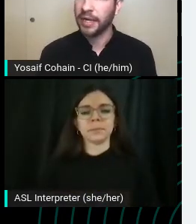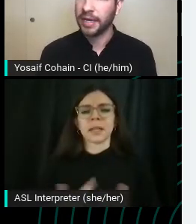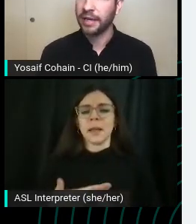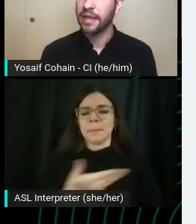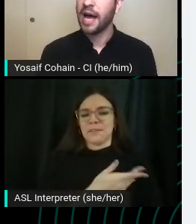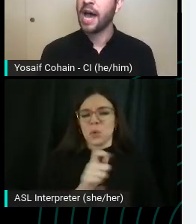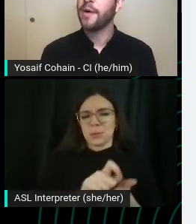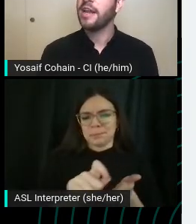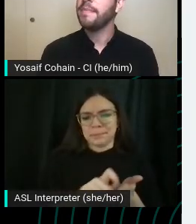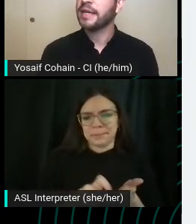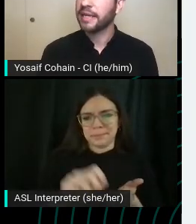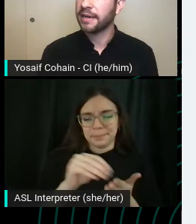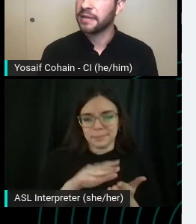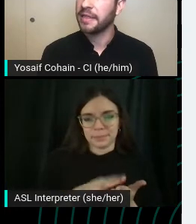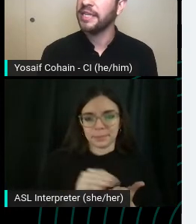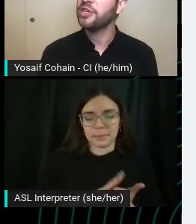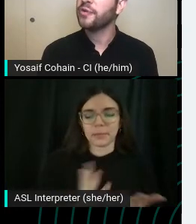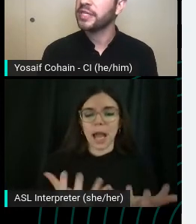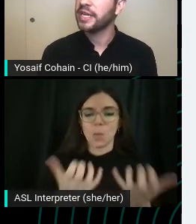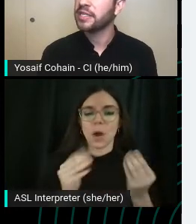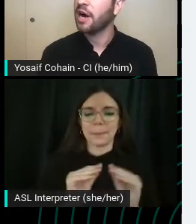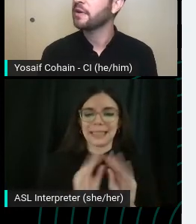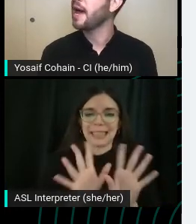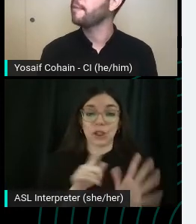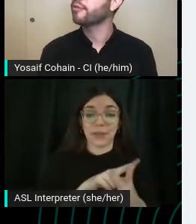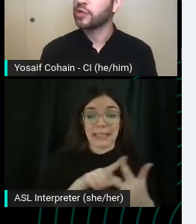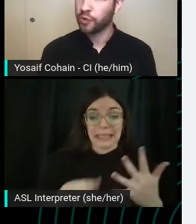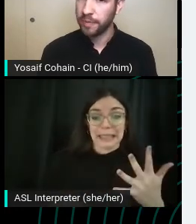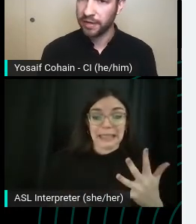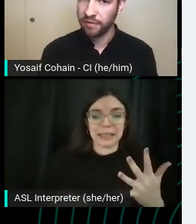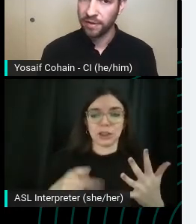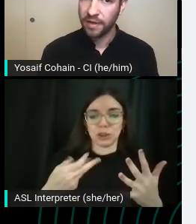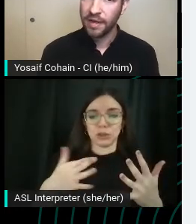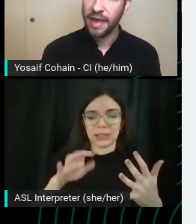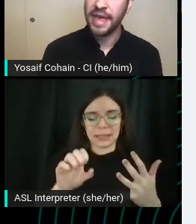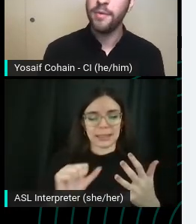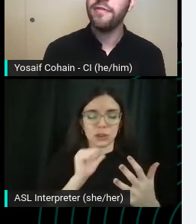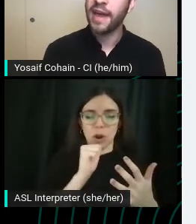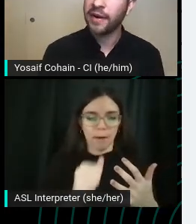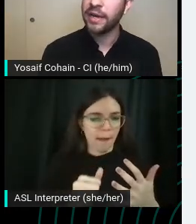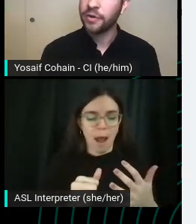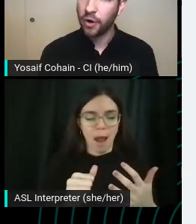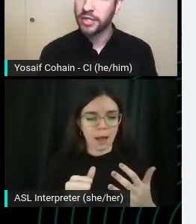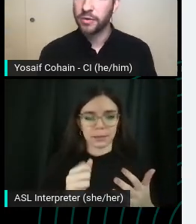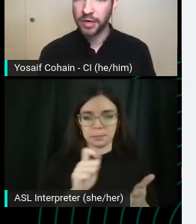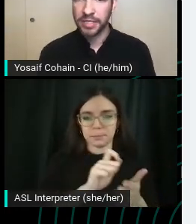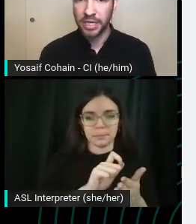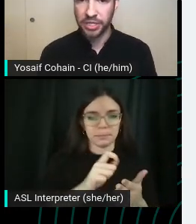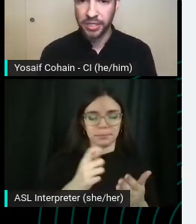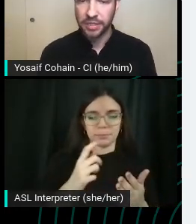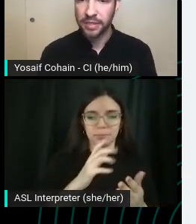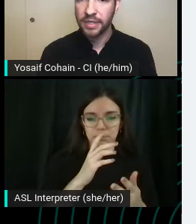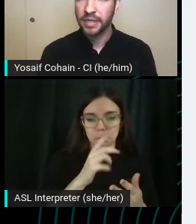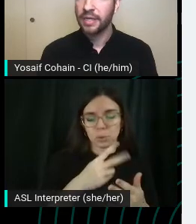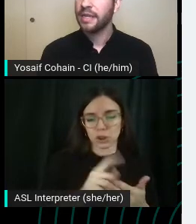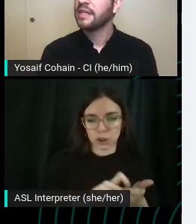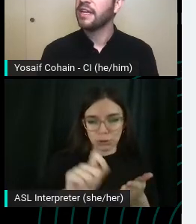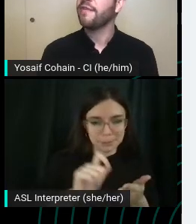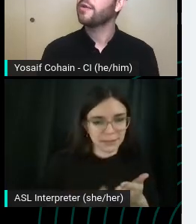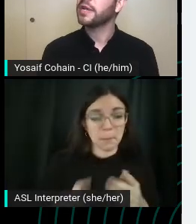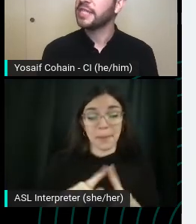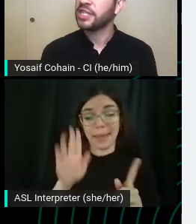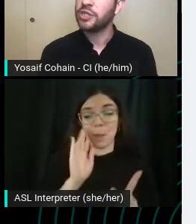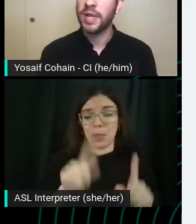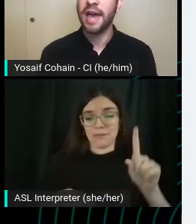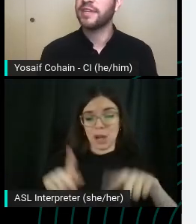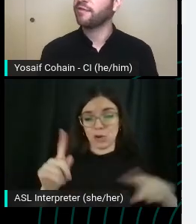very quickly, I want to be clear that these heuristics are not prescriptive, and they will vary across organizations.